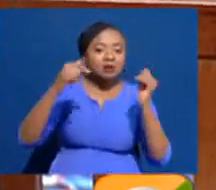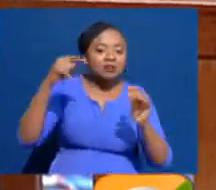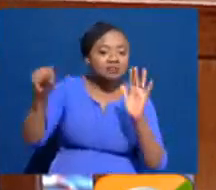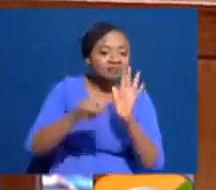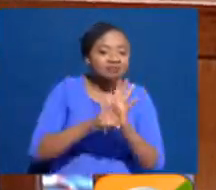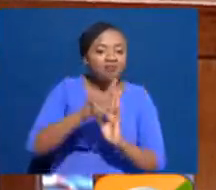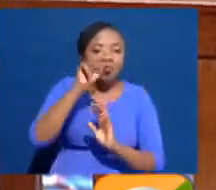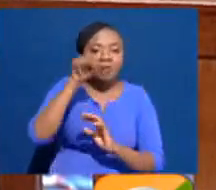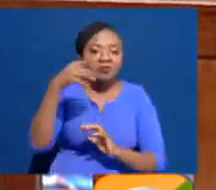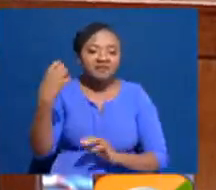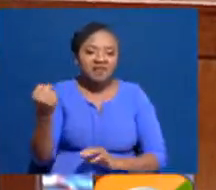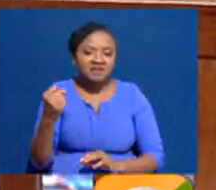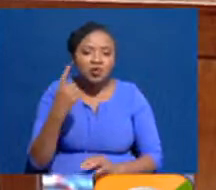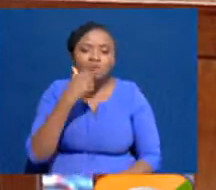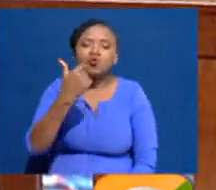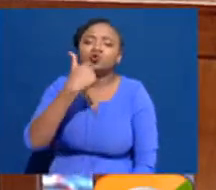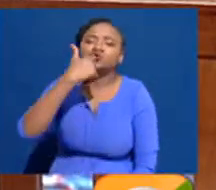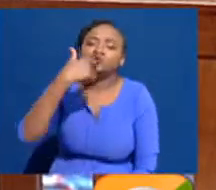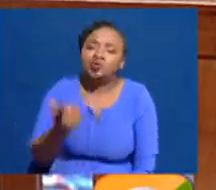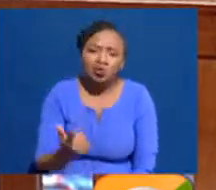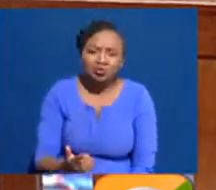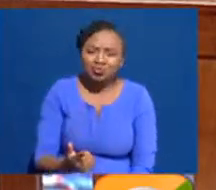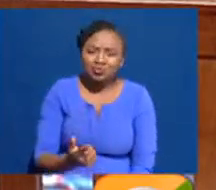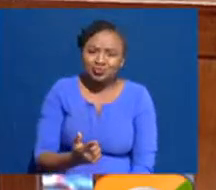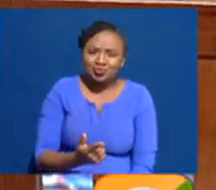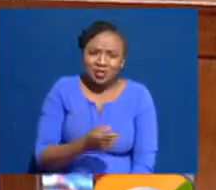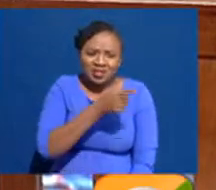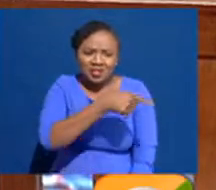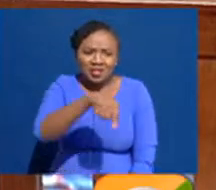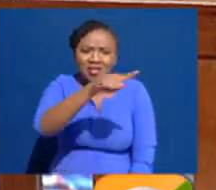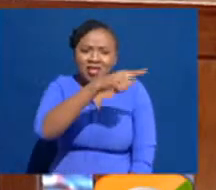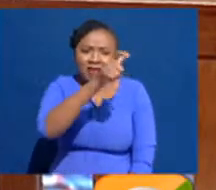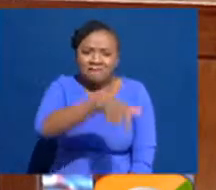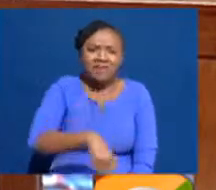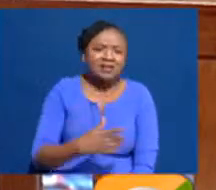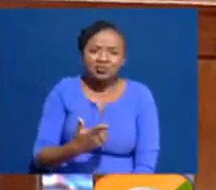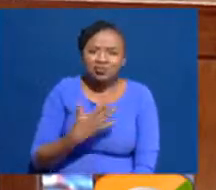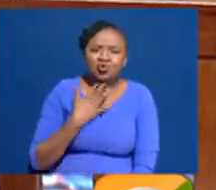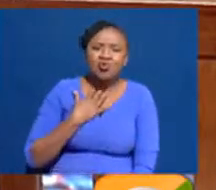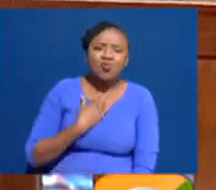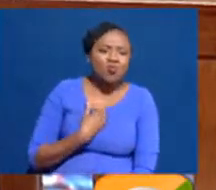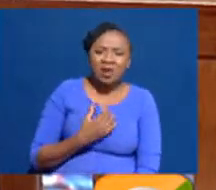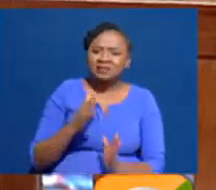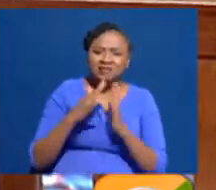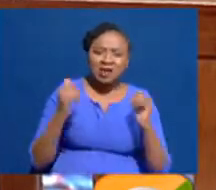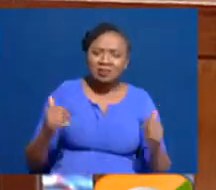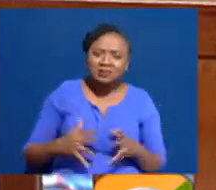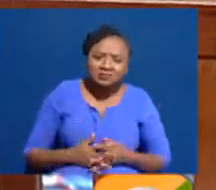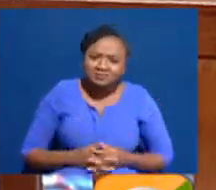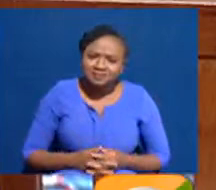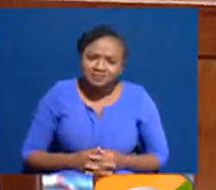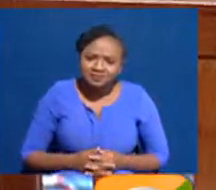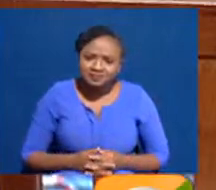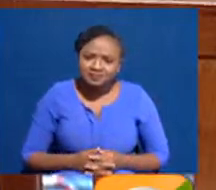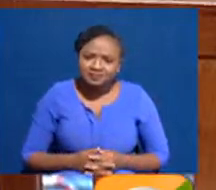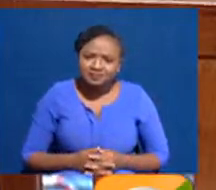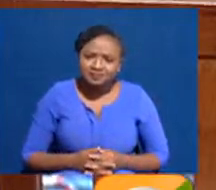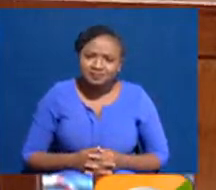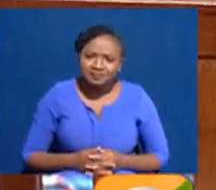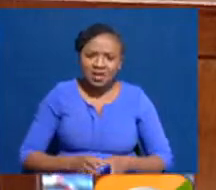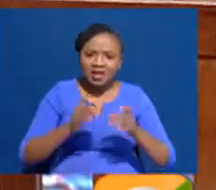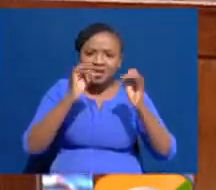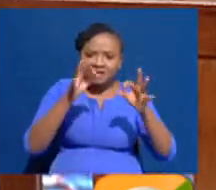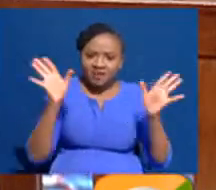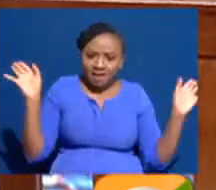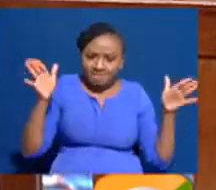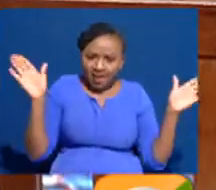want to build houses for you. Who told you a private good ought to be interfered with? If a bird can build its